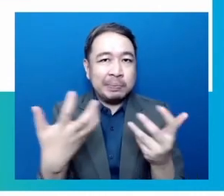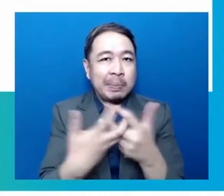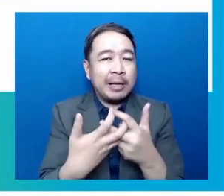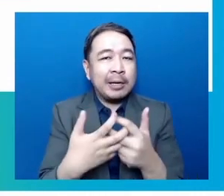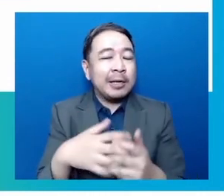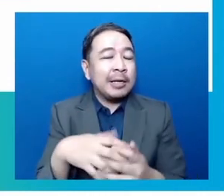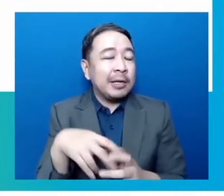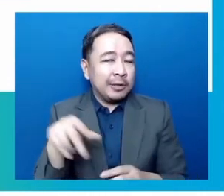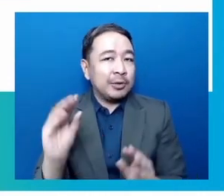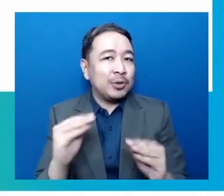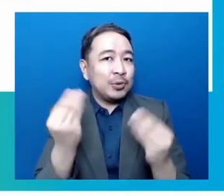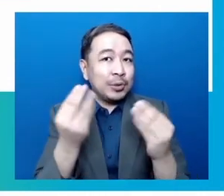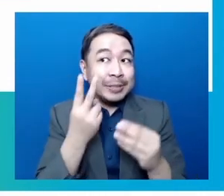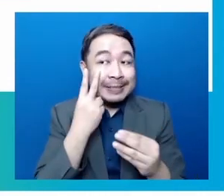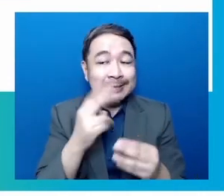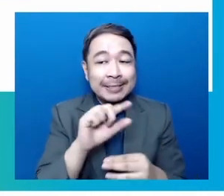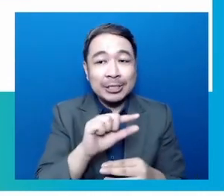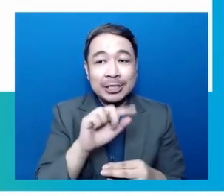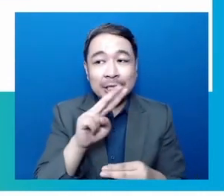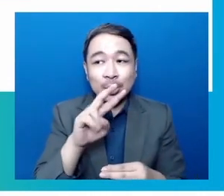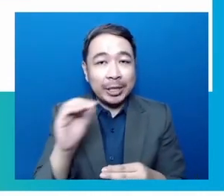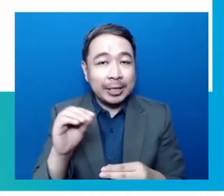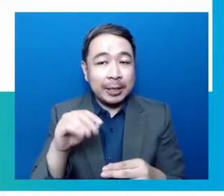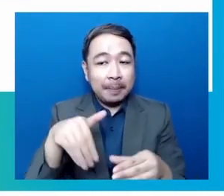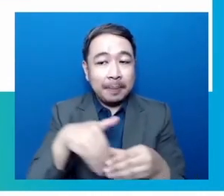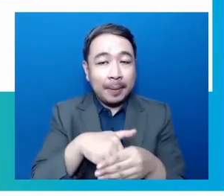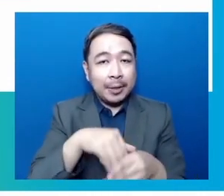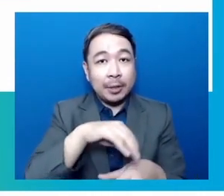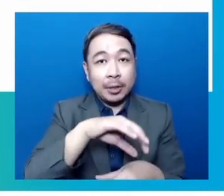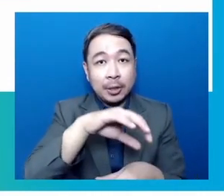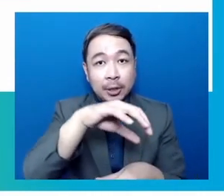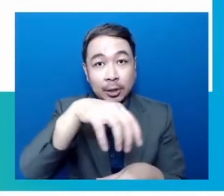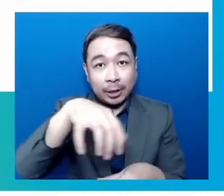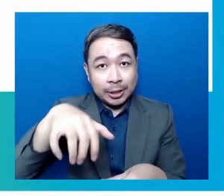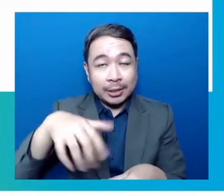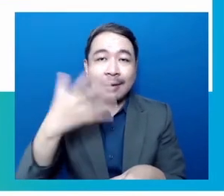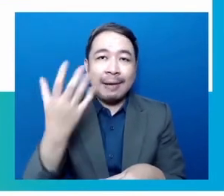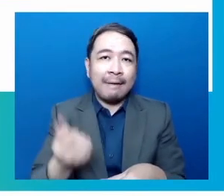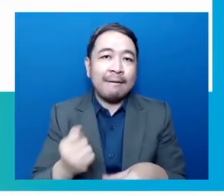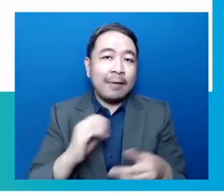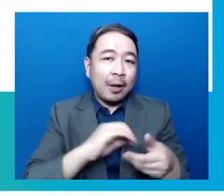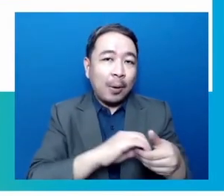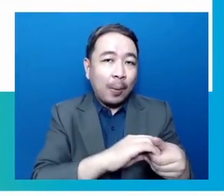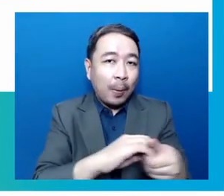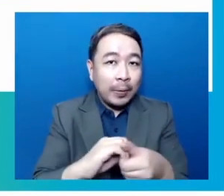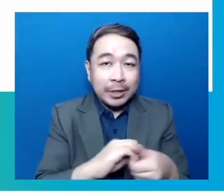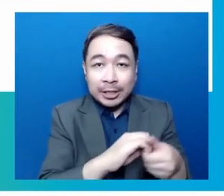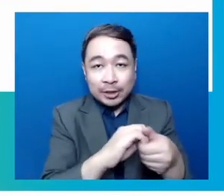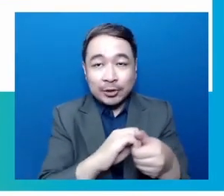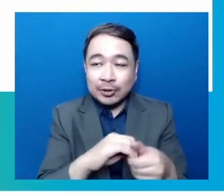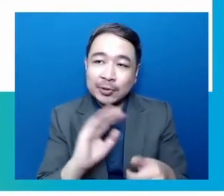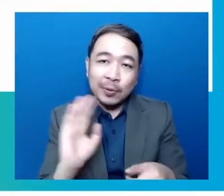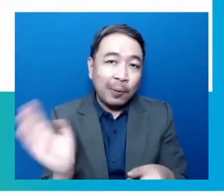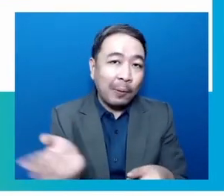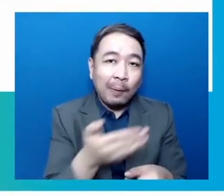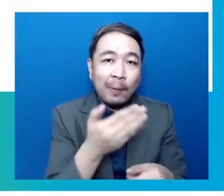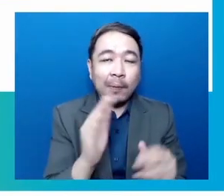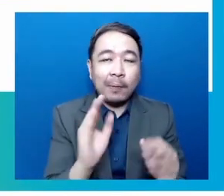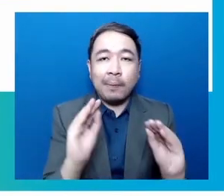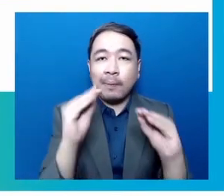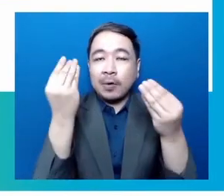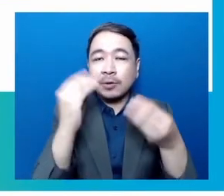member country, there is an organization, and all those are youth organizations, and all